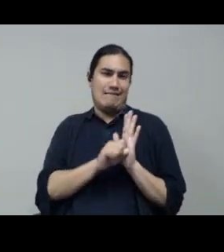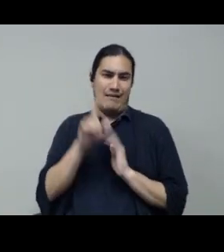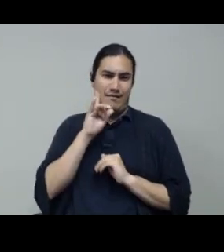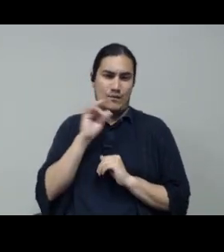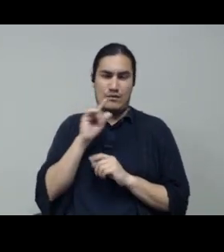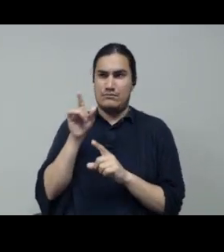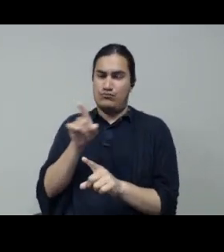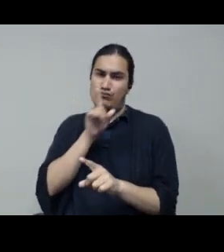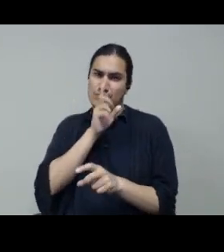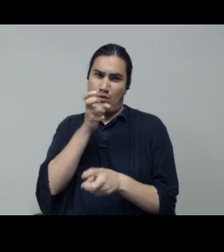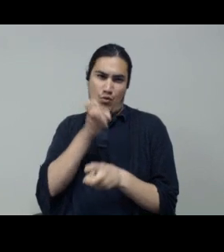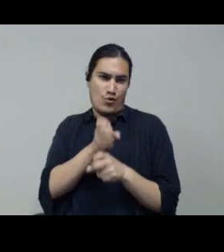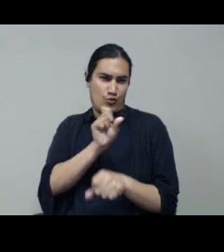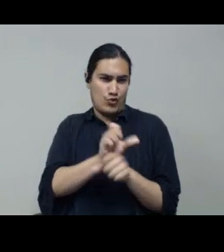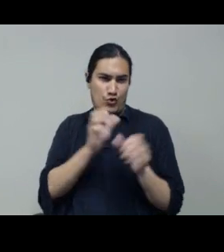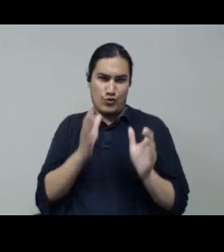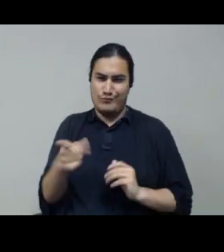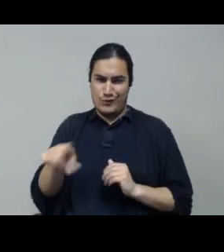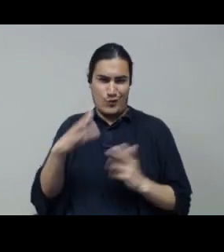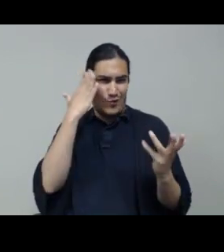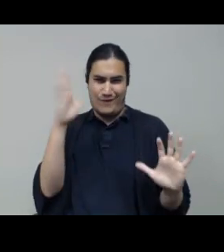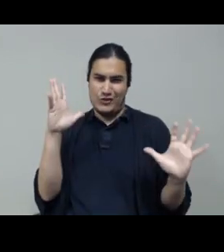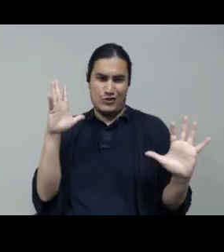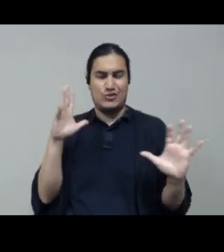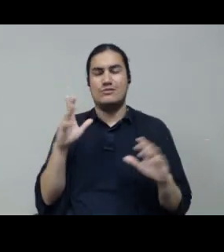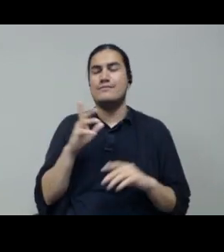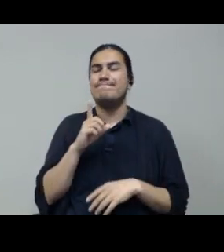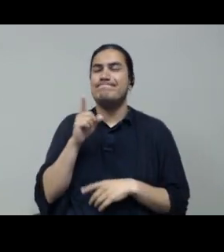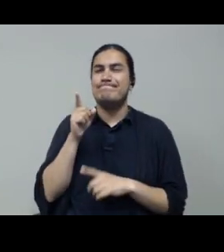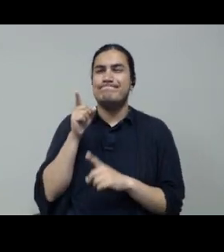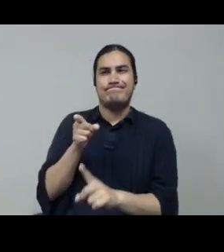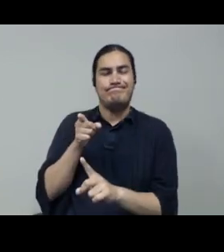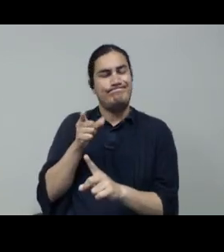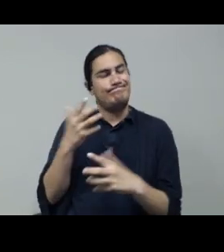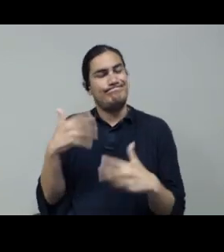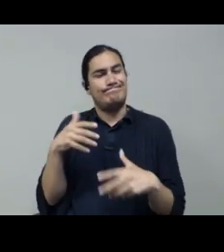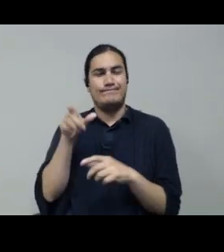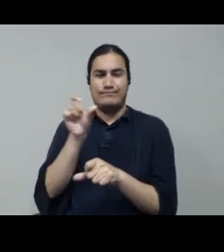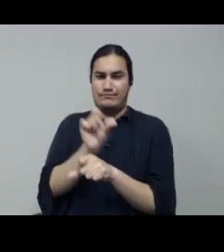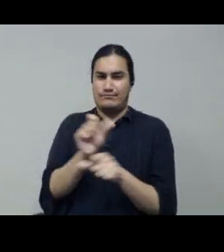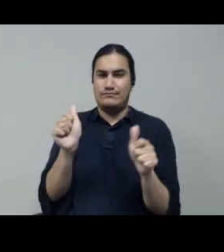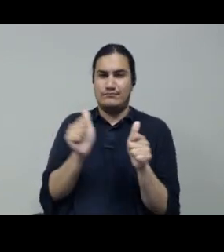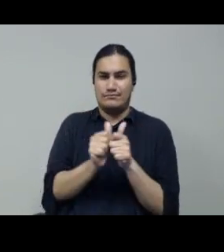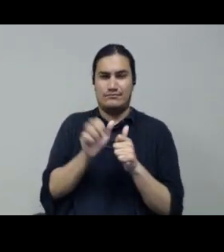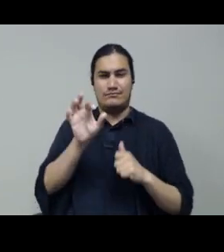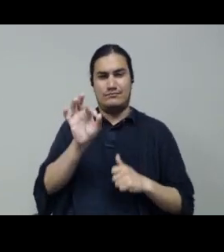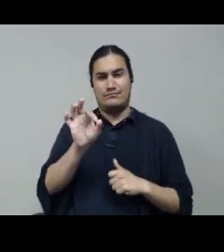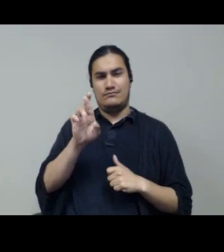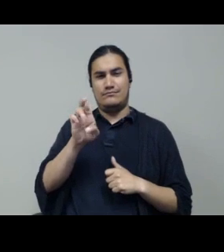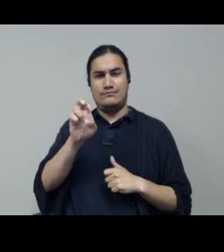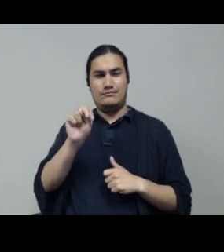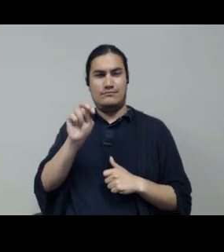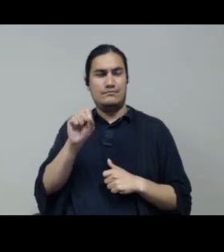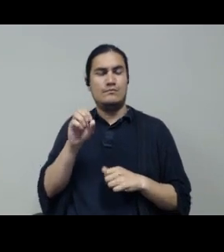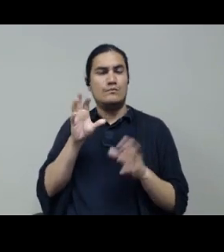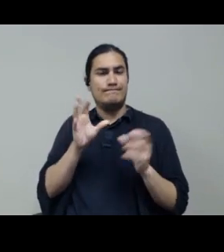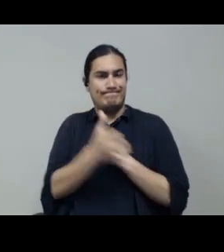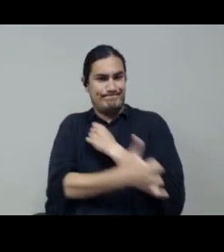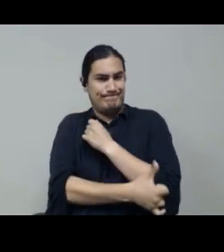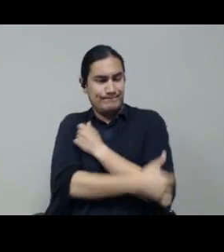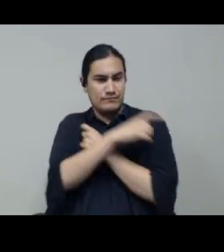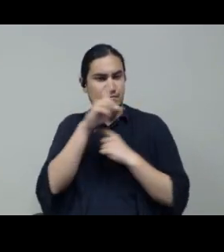You probably already know that by now. And she is working with Fresno County to do a study that would